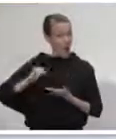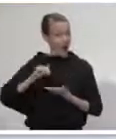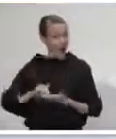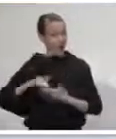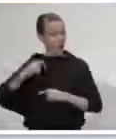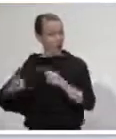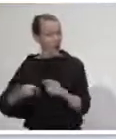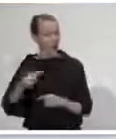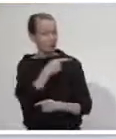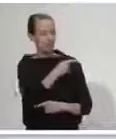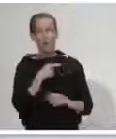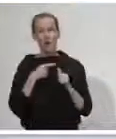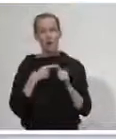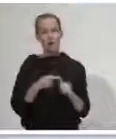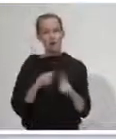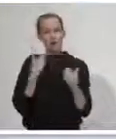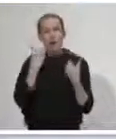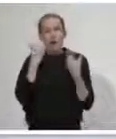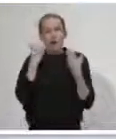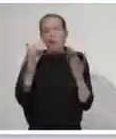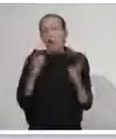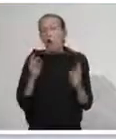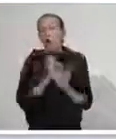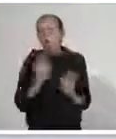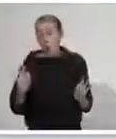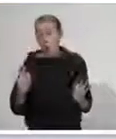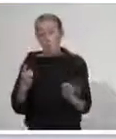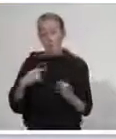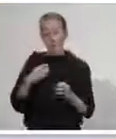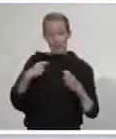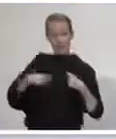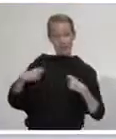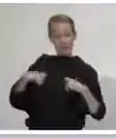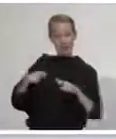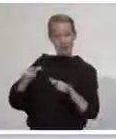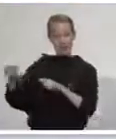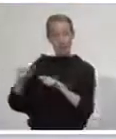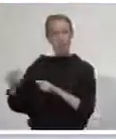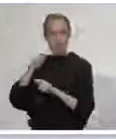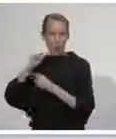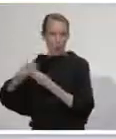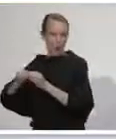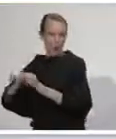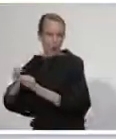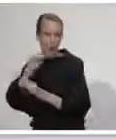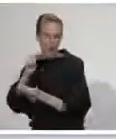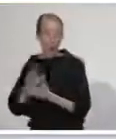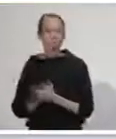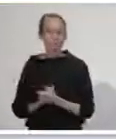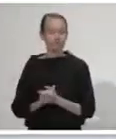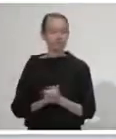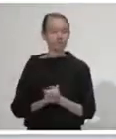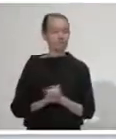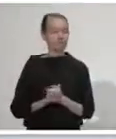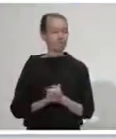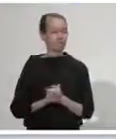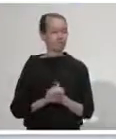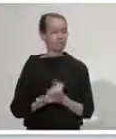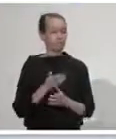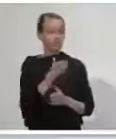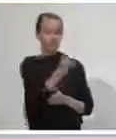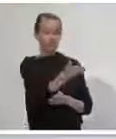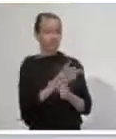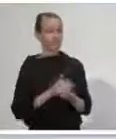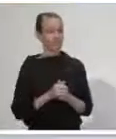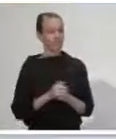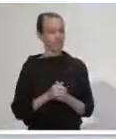the Ministry of Transport to continue to work through some of the issues on the ground. I'll come back to you, Jessica. Prime Minister,